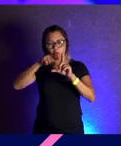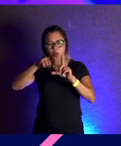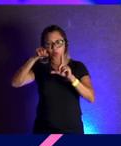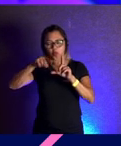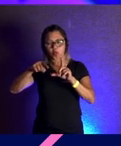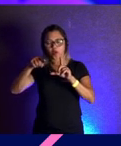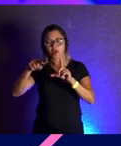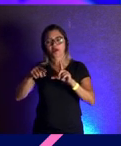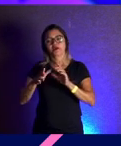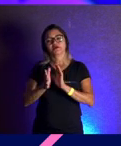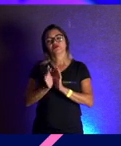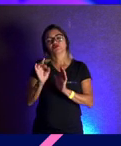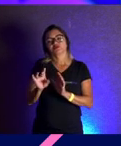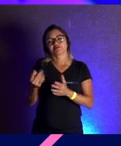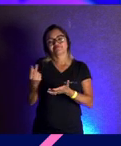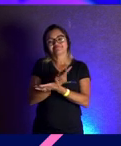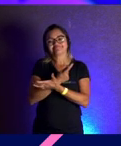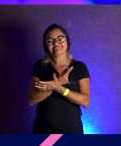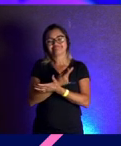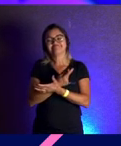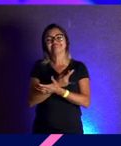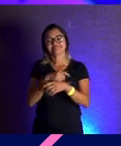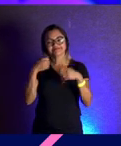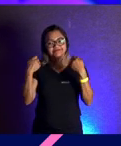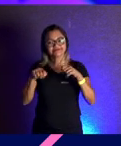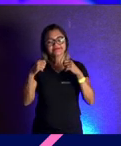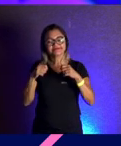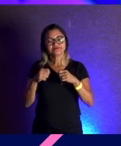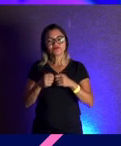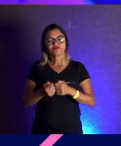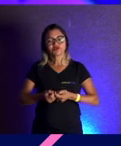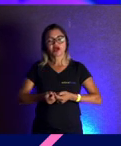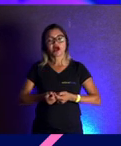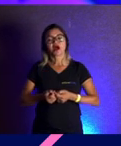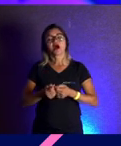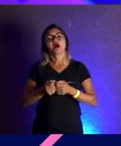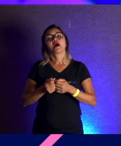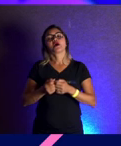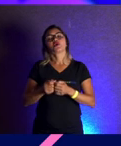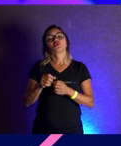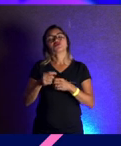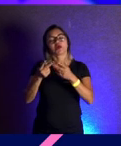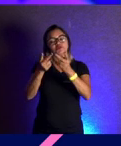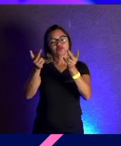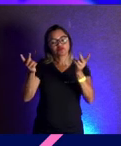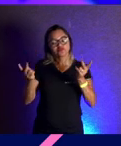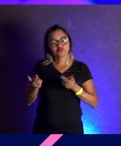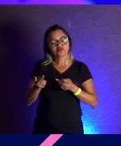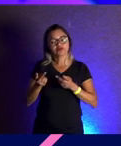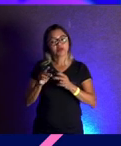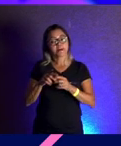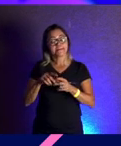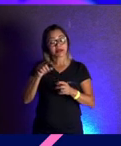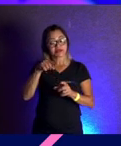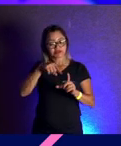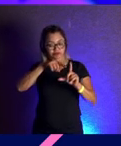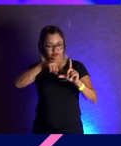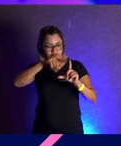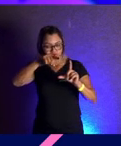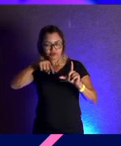need data and get the story wrong. So how can we do that? How can we do that? Let me start talking about the quote.